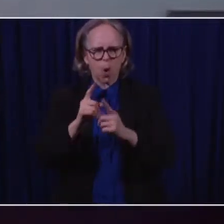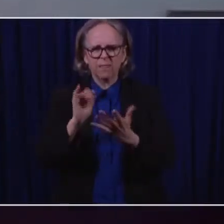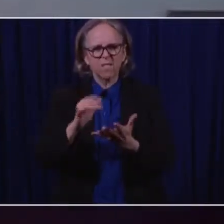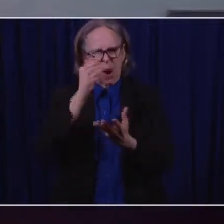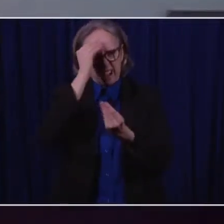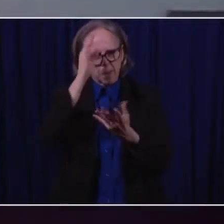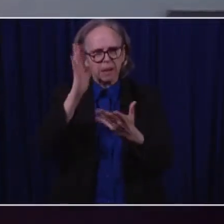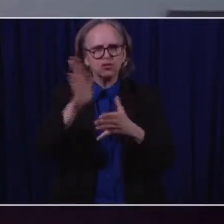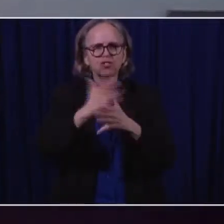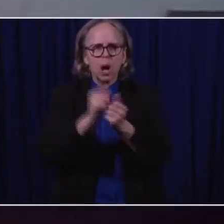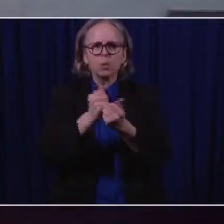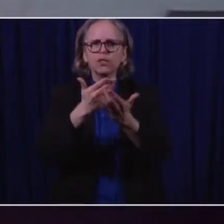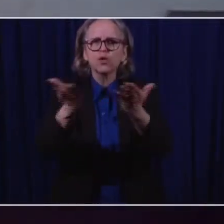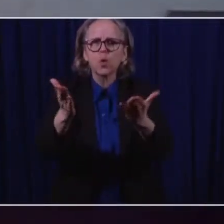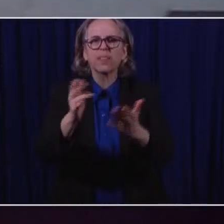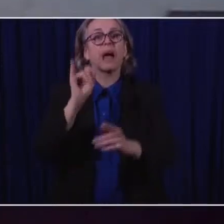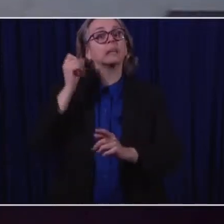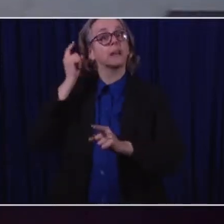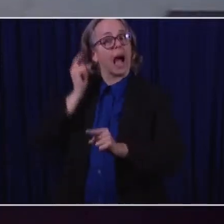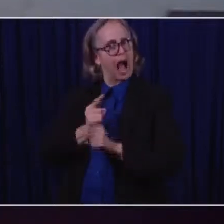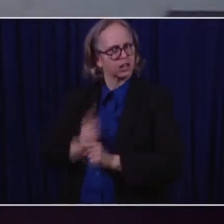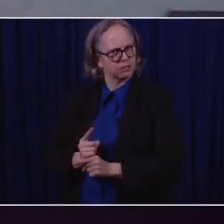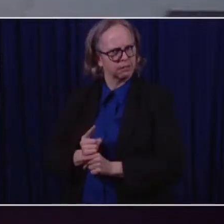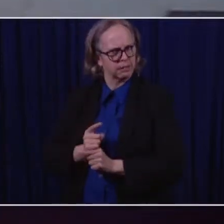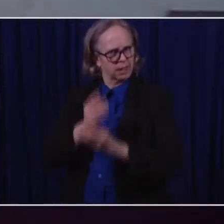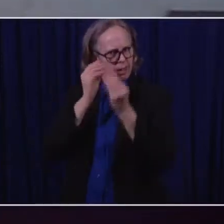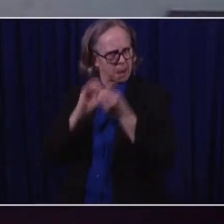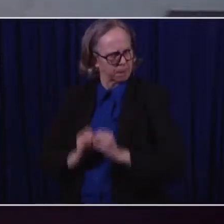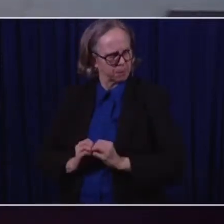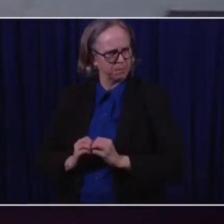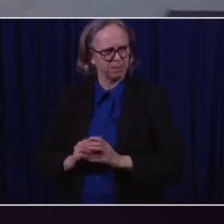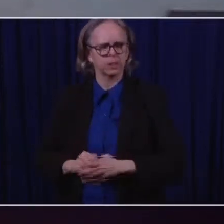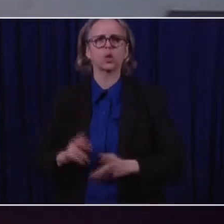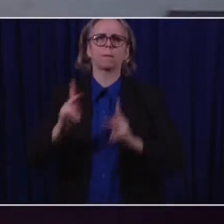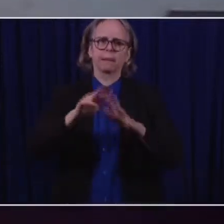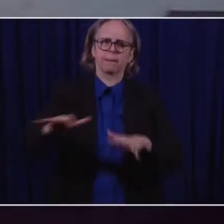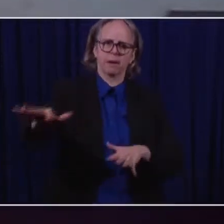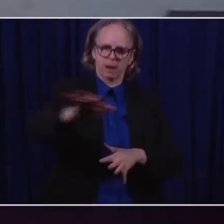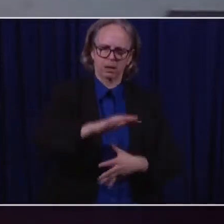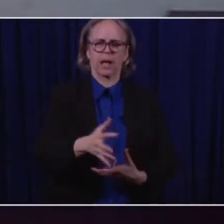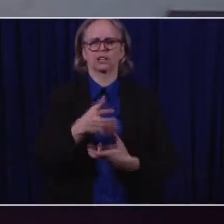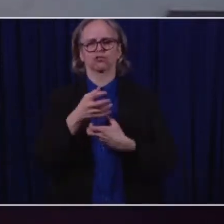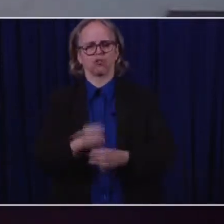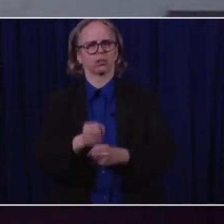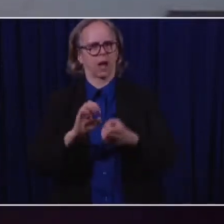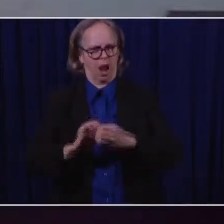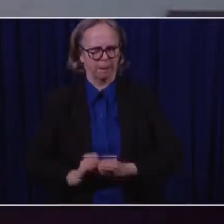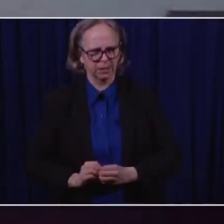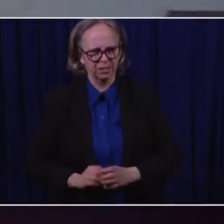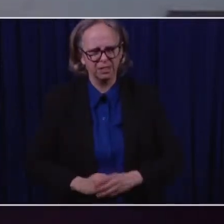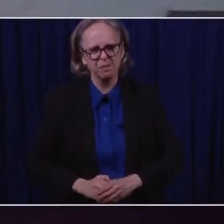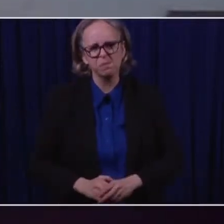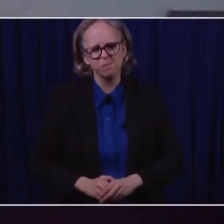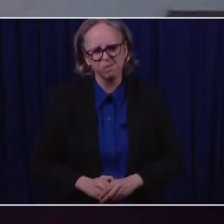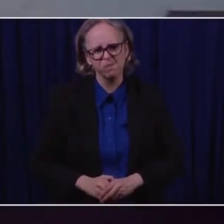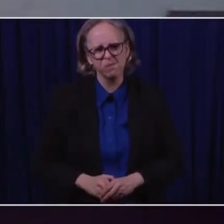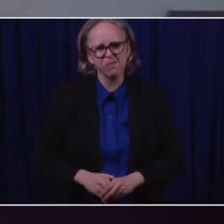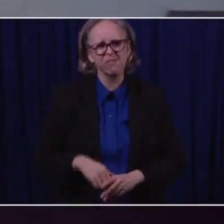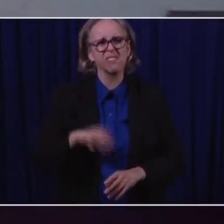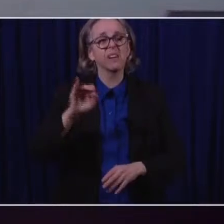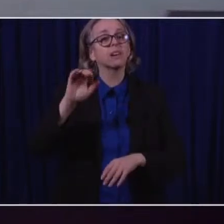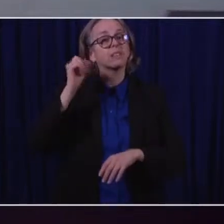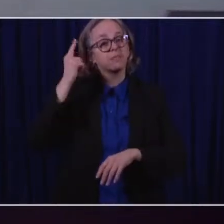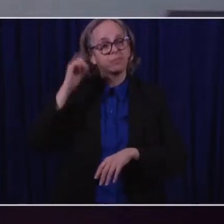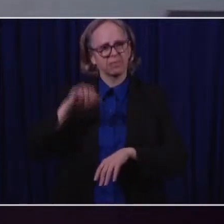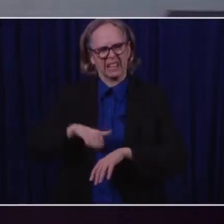with uncertainty in our daily numbers. We're working on a new process and quality assurance process going forward. And we're